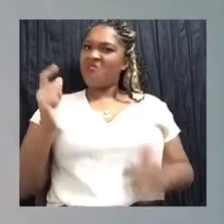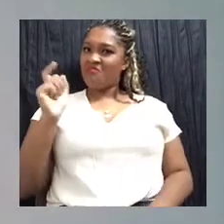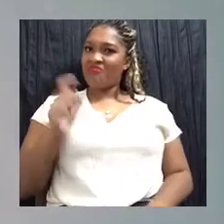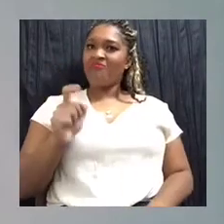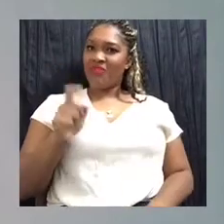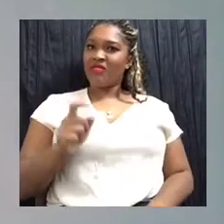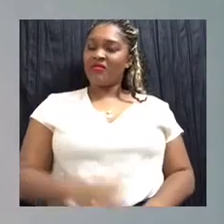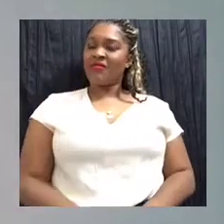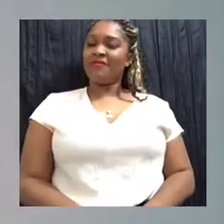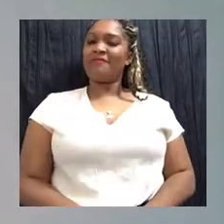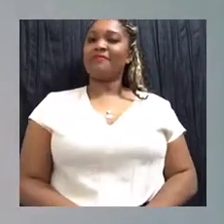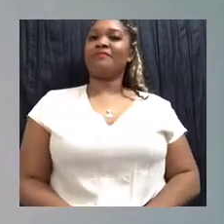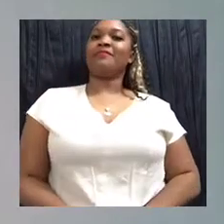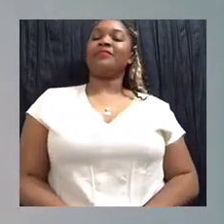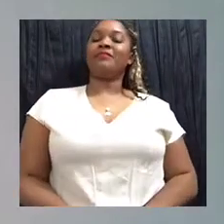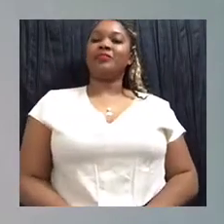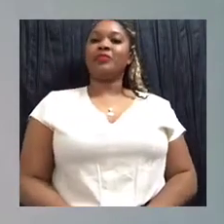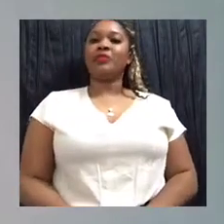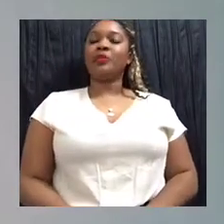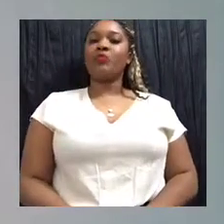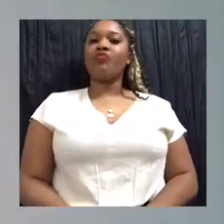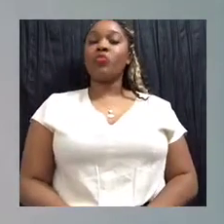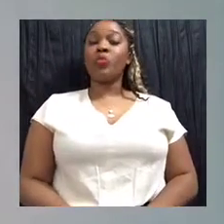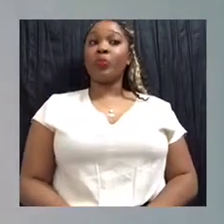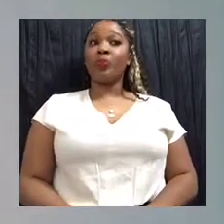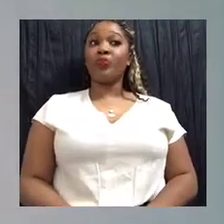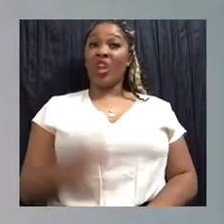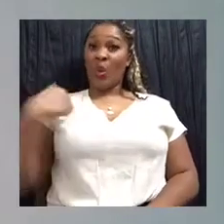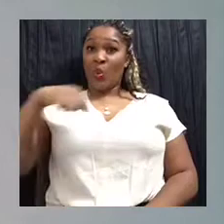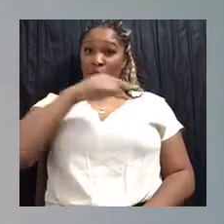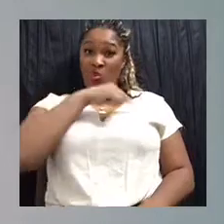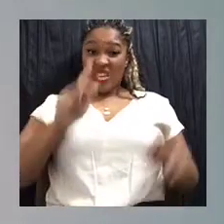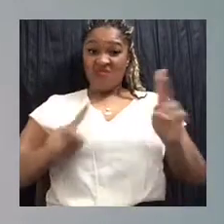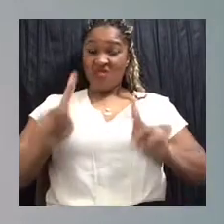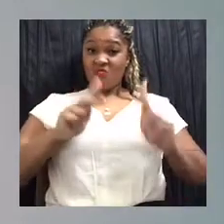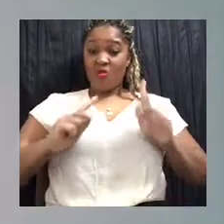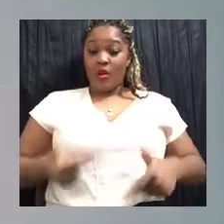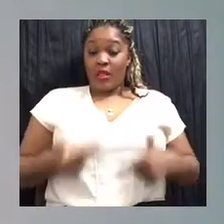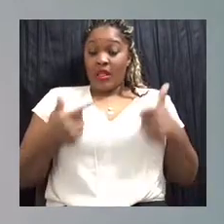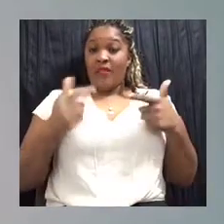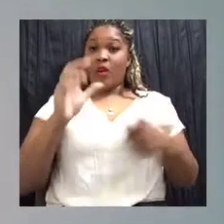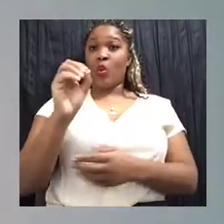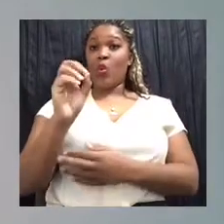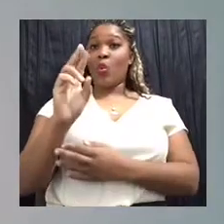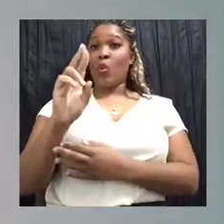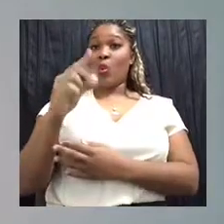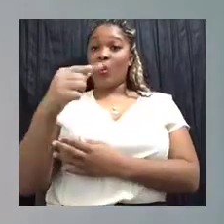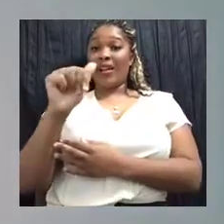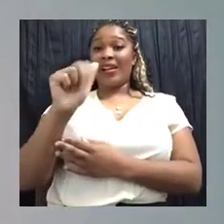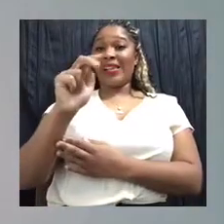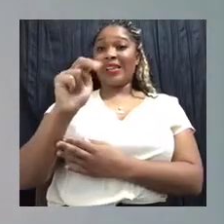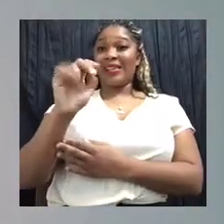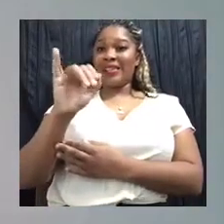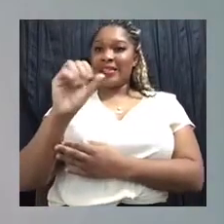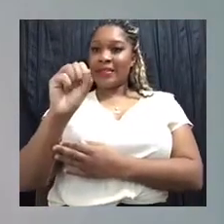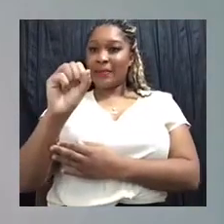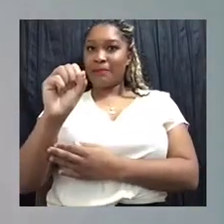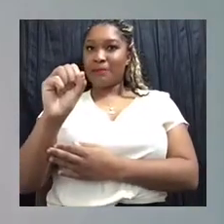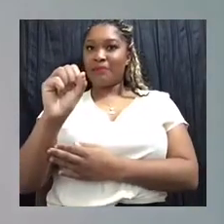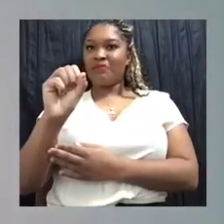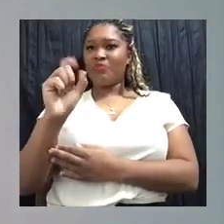to stay alive. We are living organisms, and we need energy